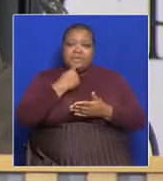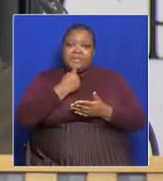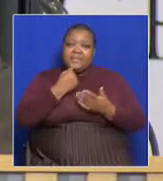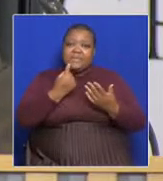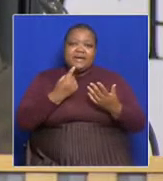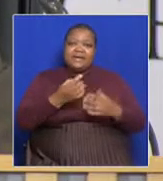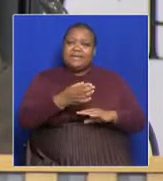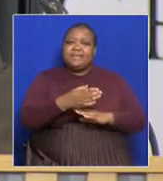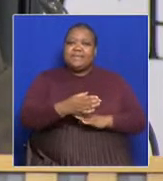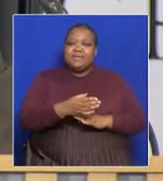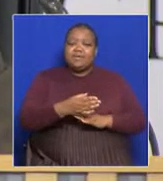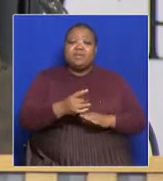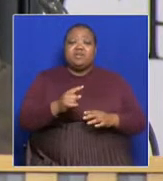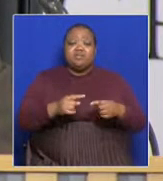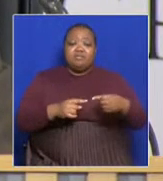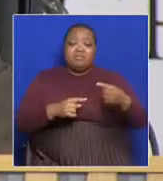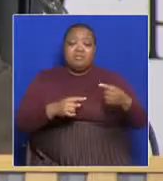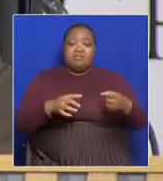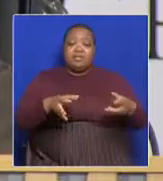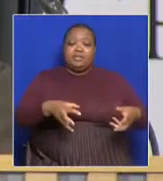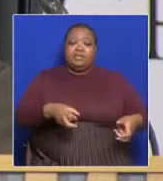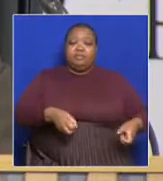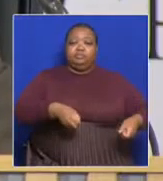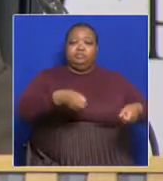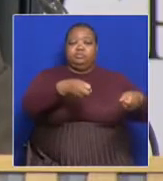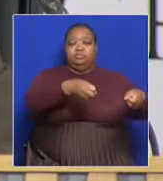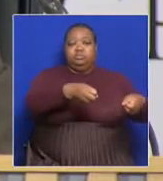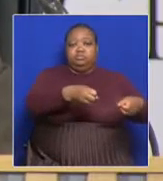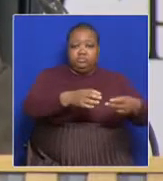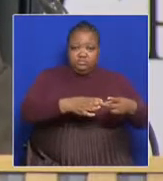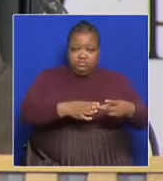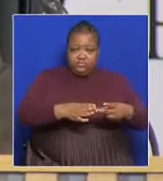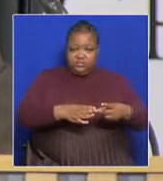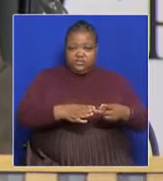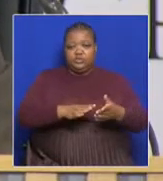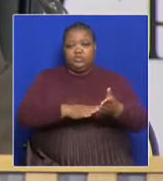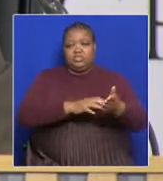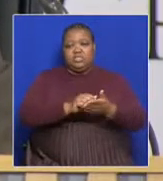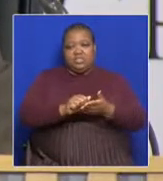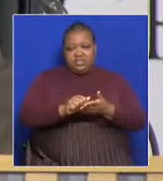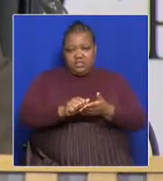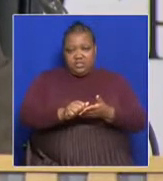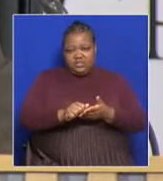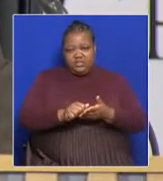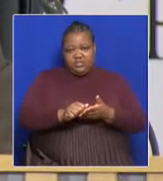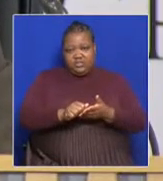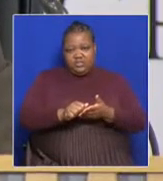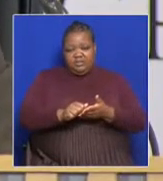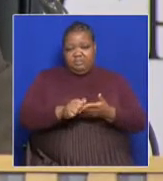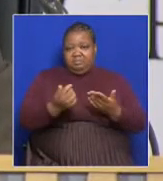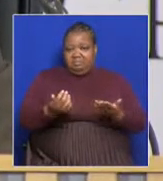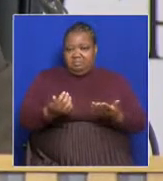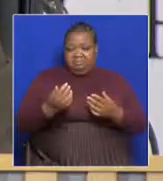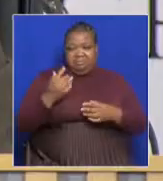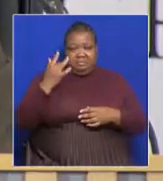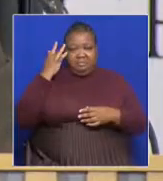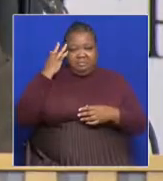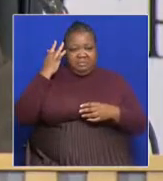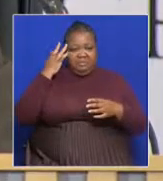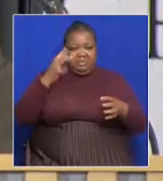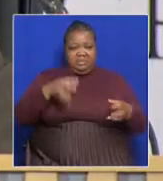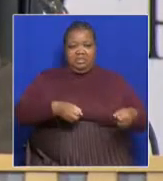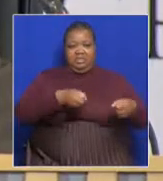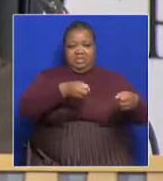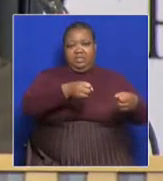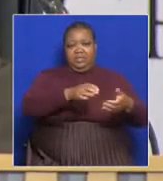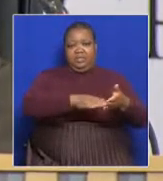exhibits to the lab. Then step 2 is a destruction or disposal. You don't if the lab can't house it, how are they going to